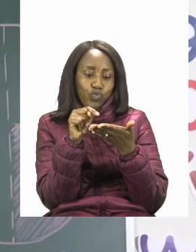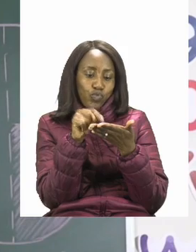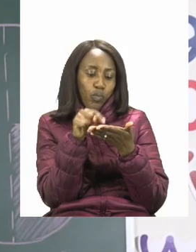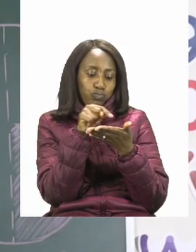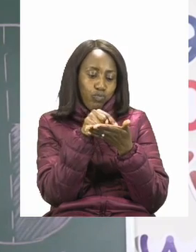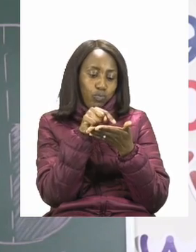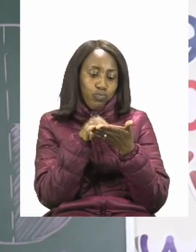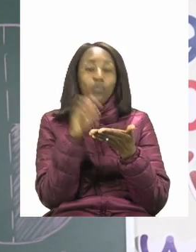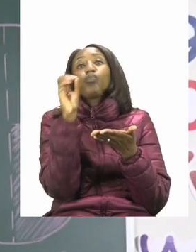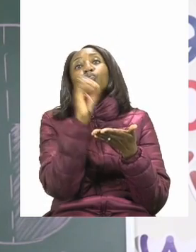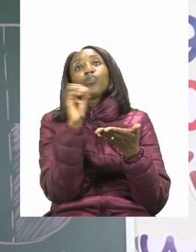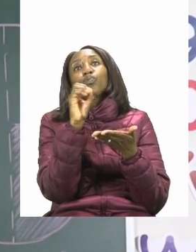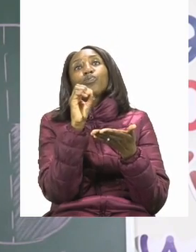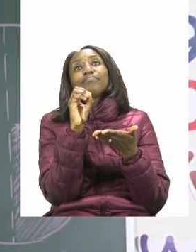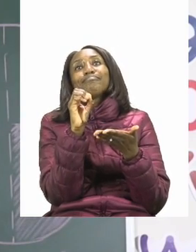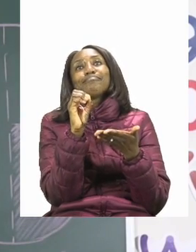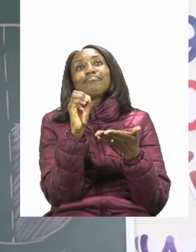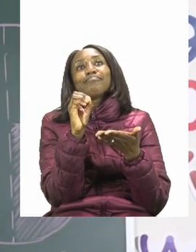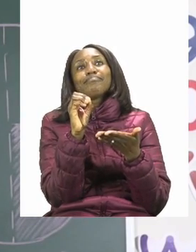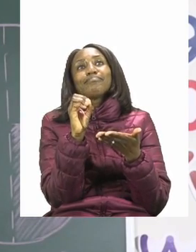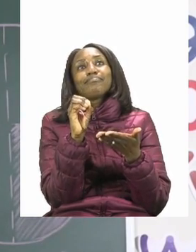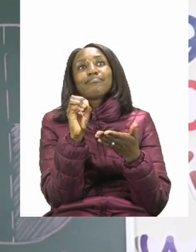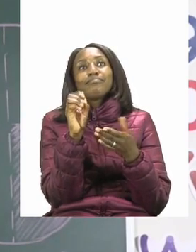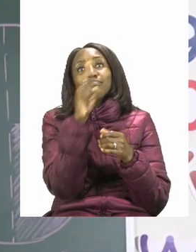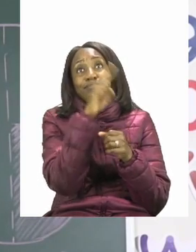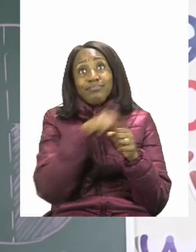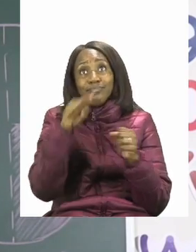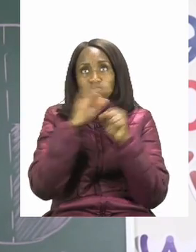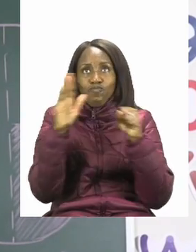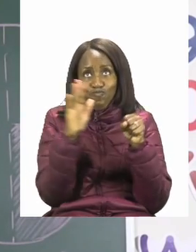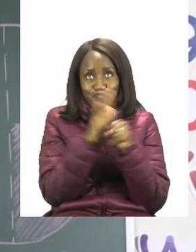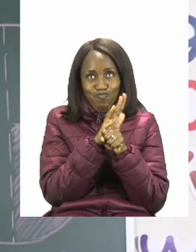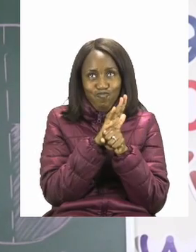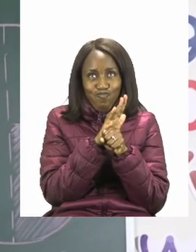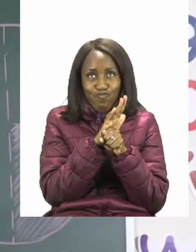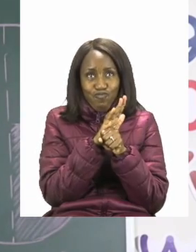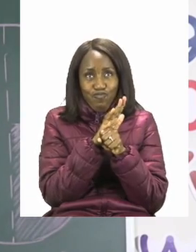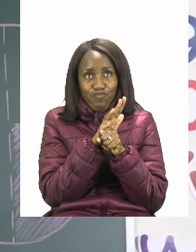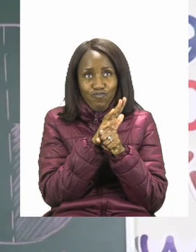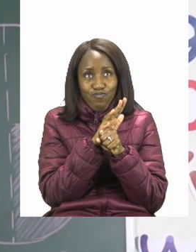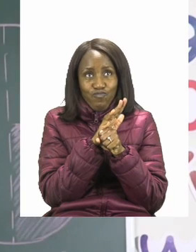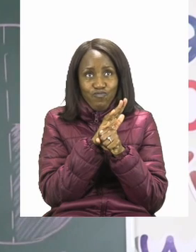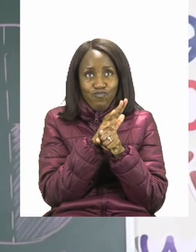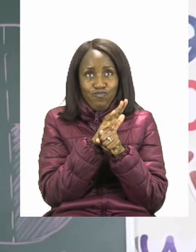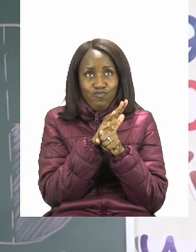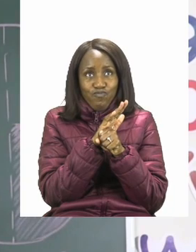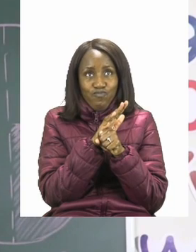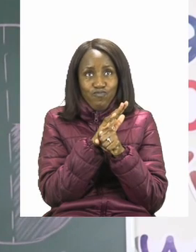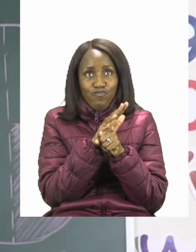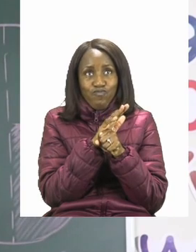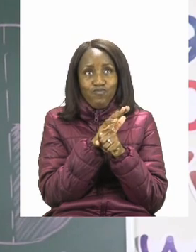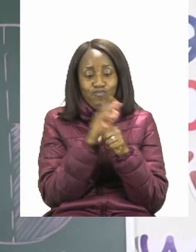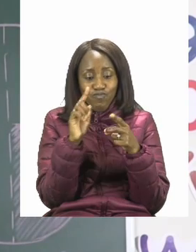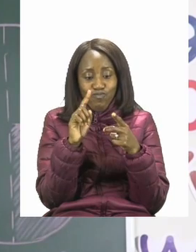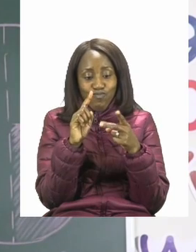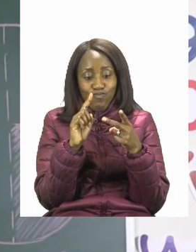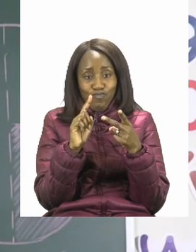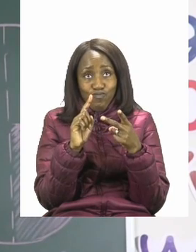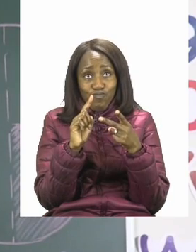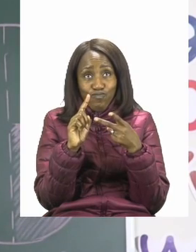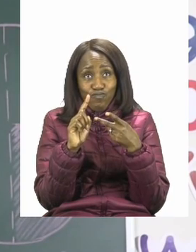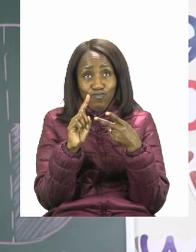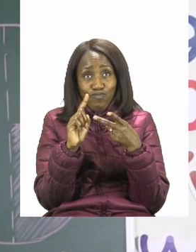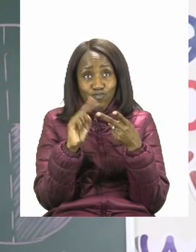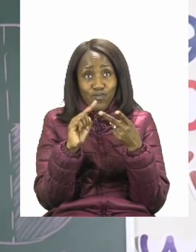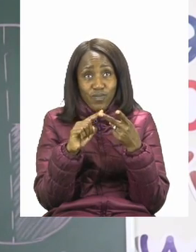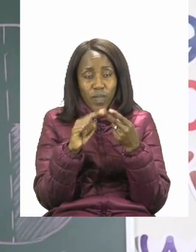So a whole one is when everything is there and nothing is missing. One half is